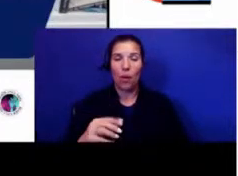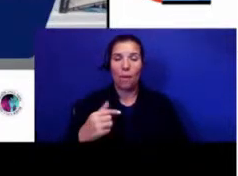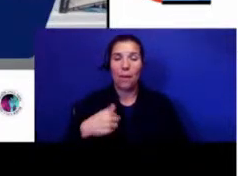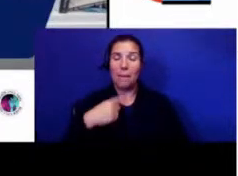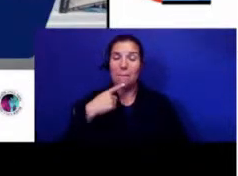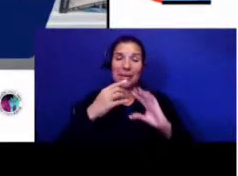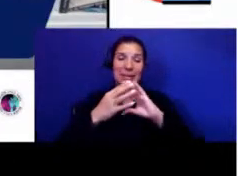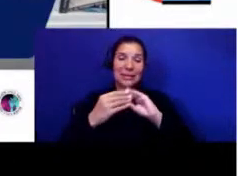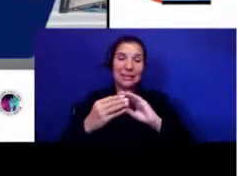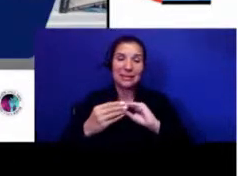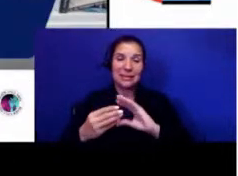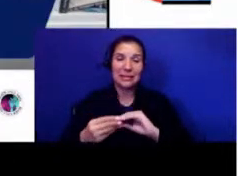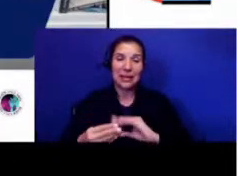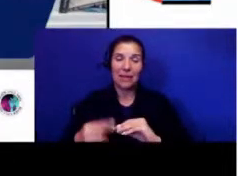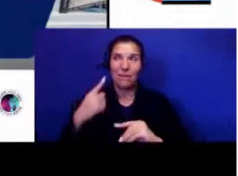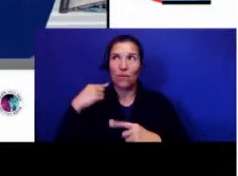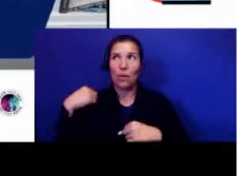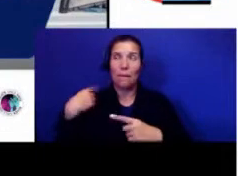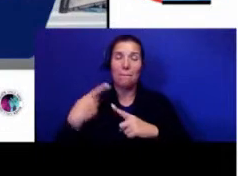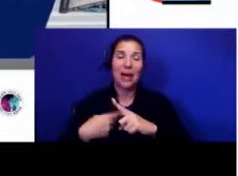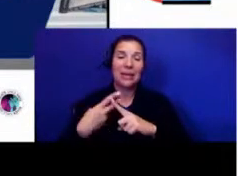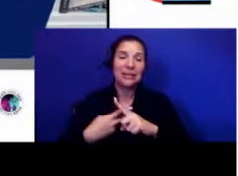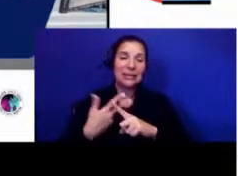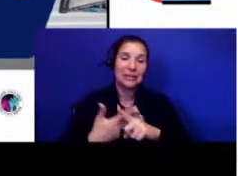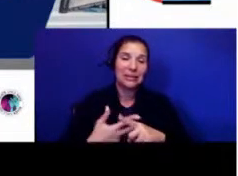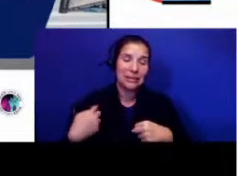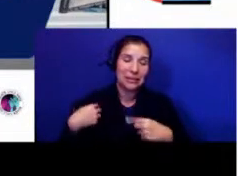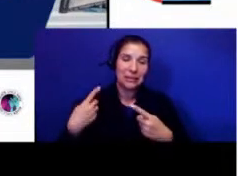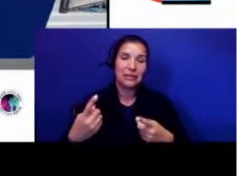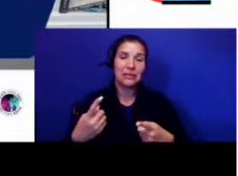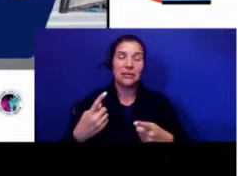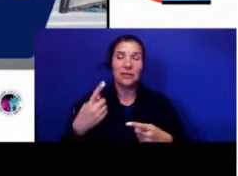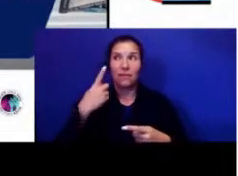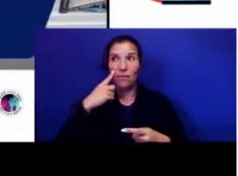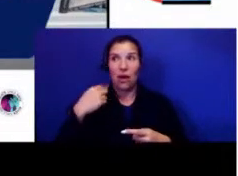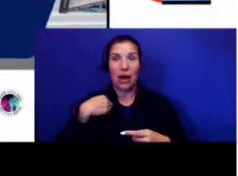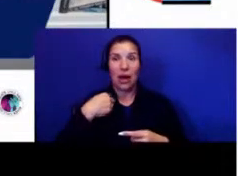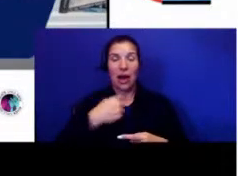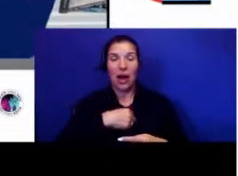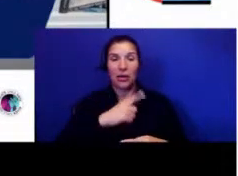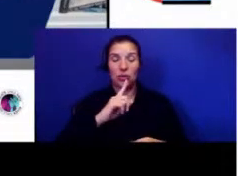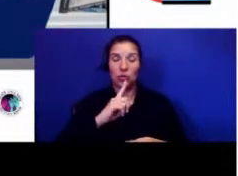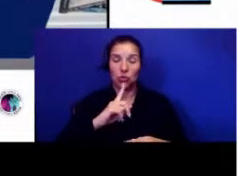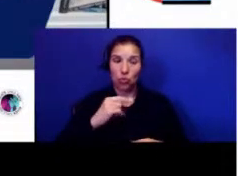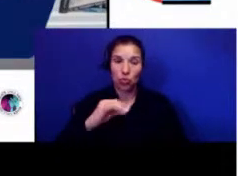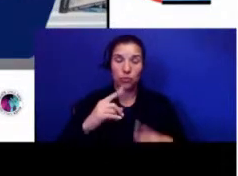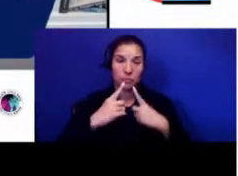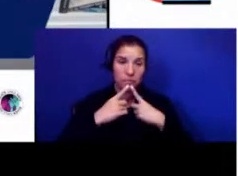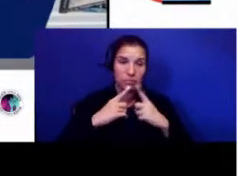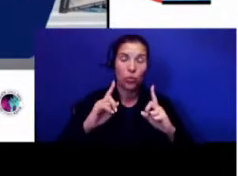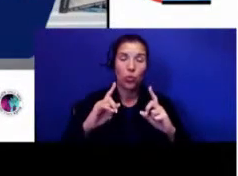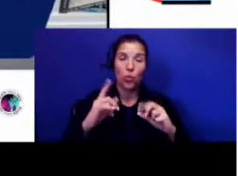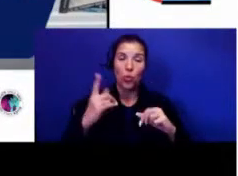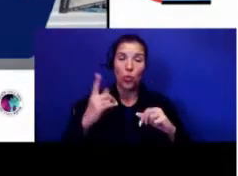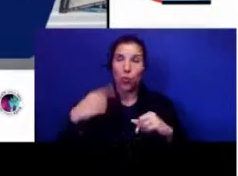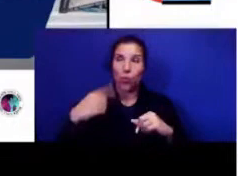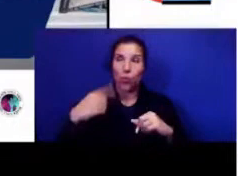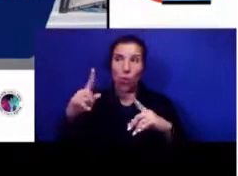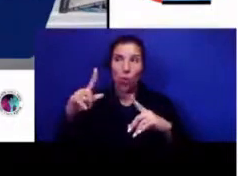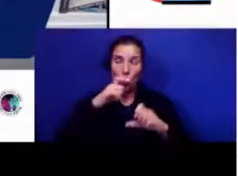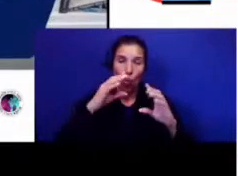saying for Just months in time. now that Huh. in order to combat those who are